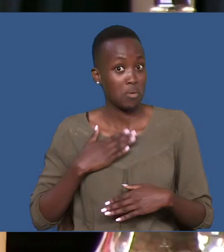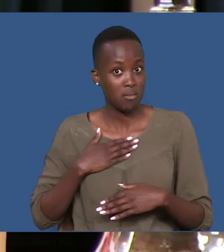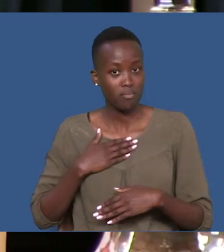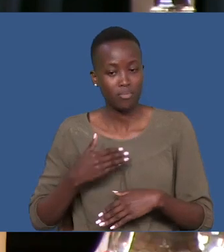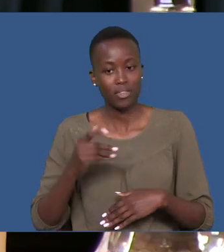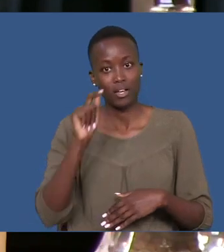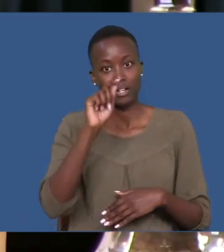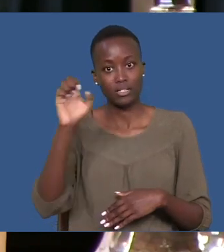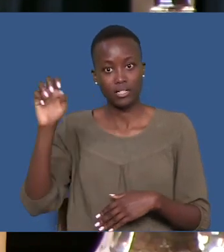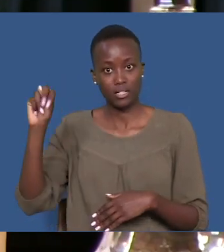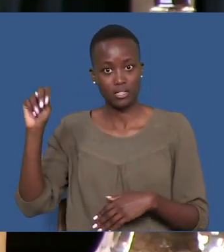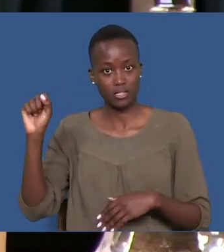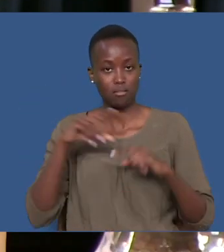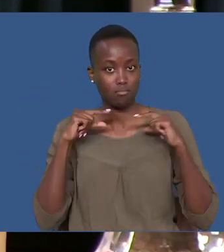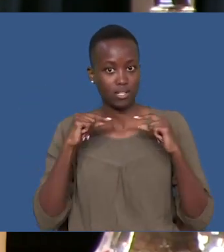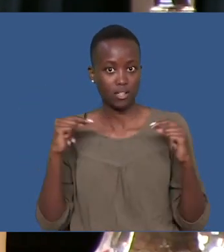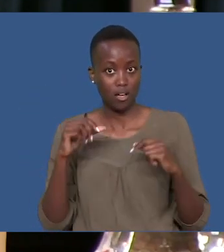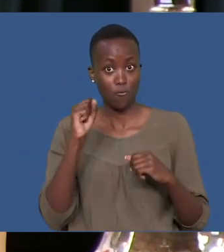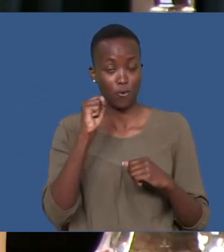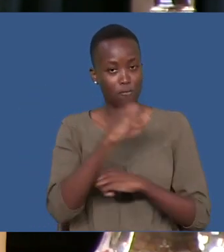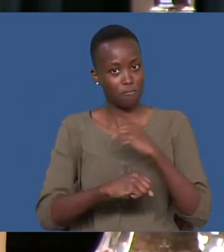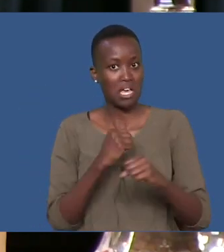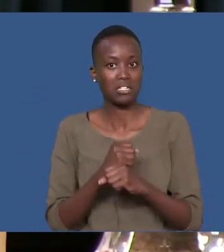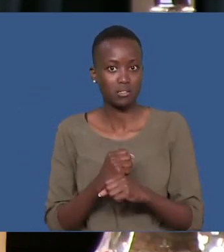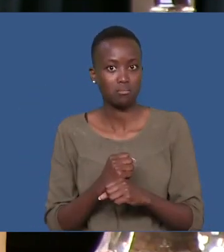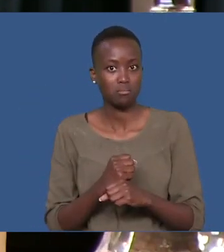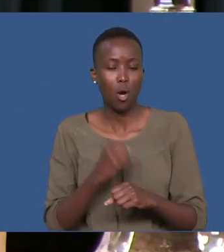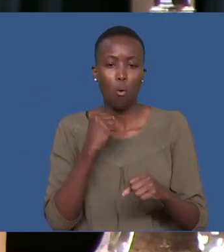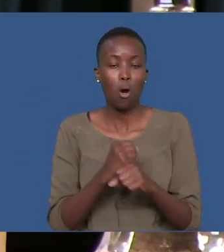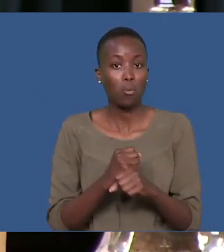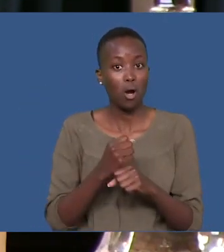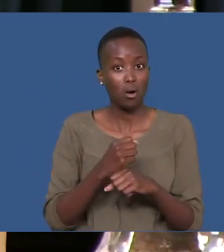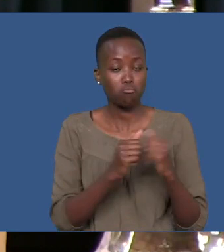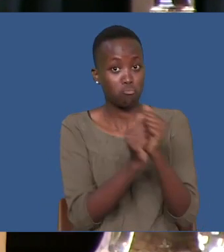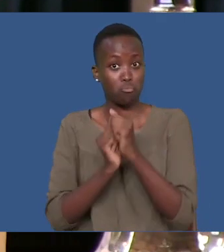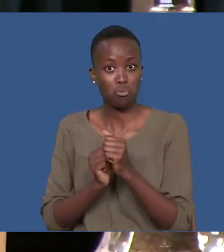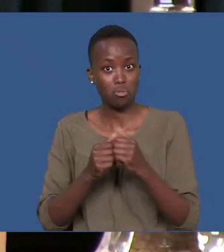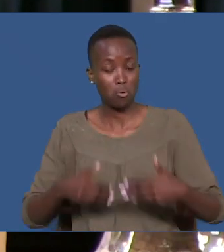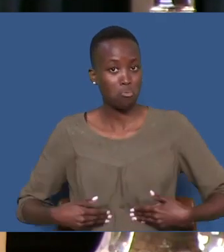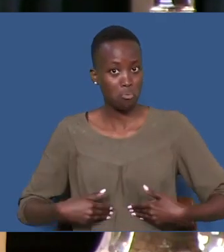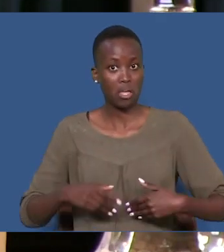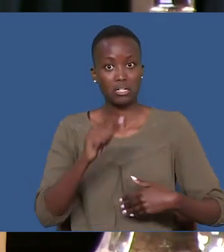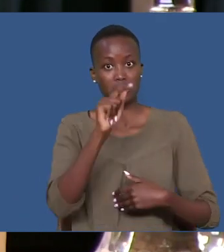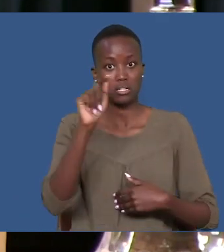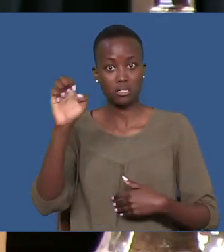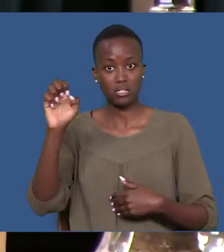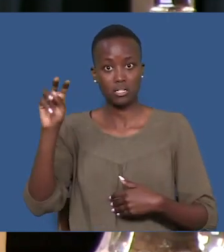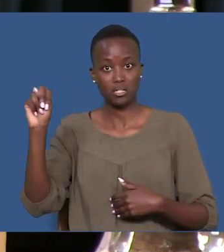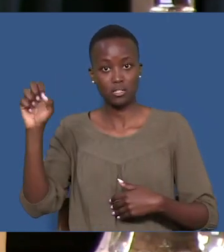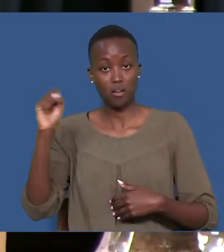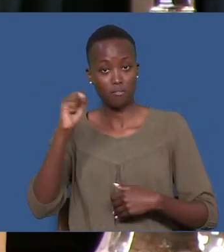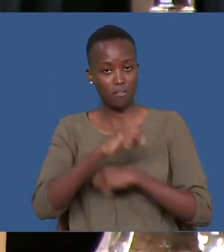have managed to work with teenagers and youths, I have been challenged to come up